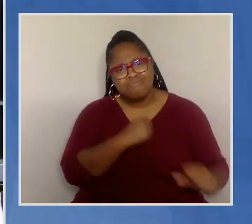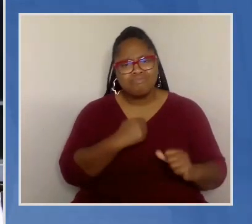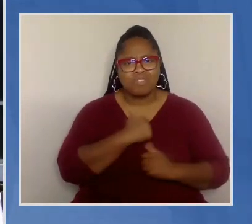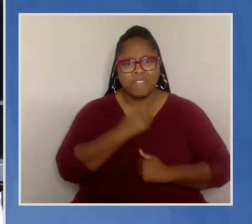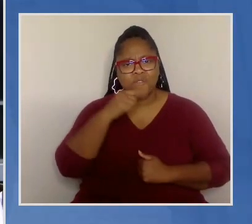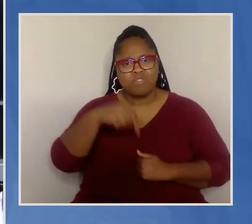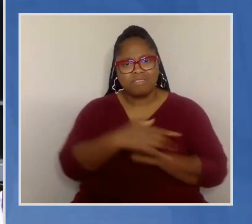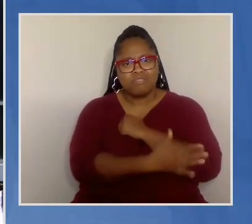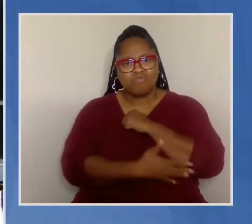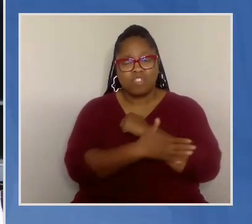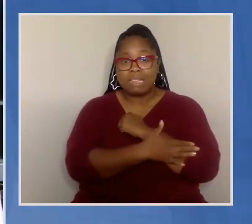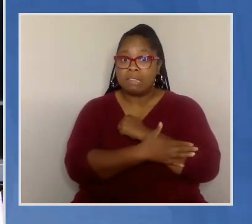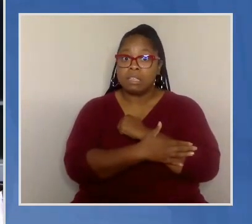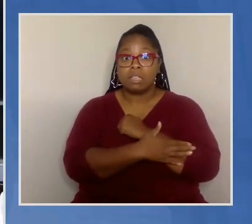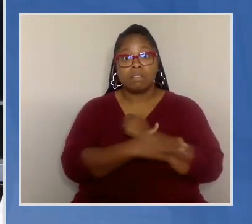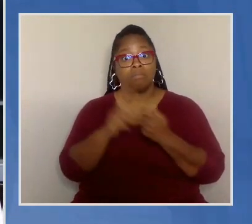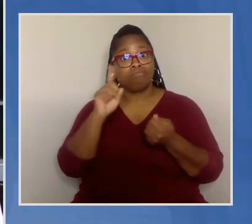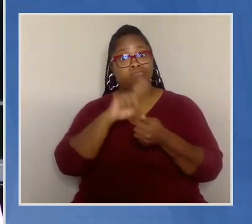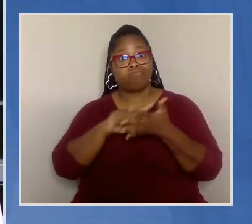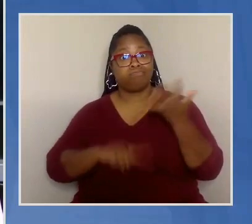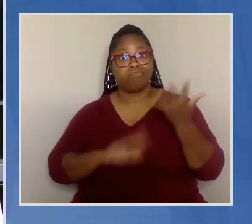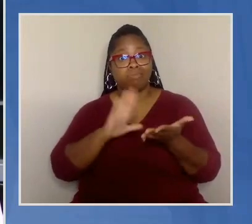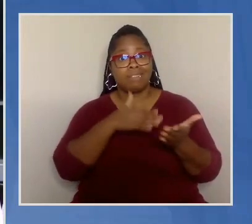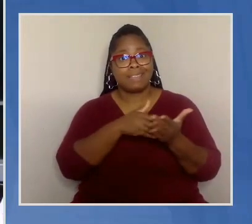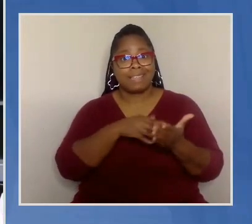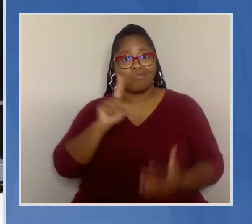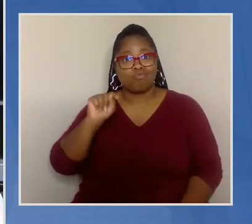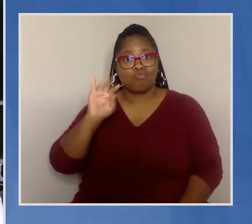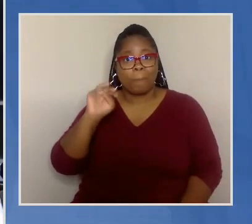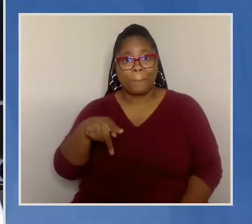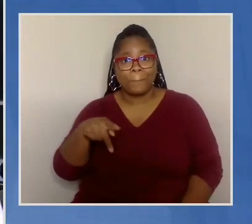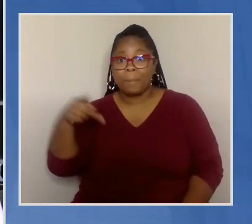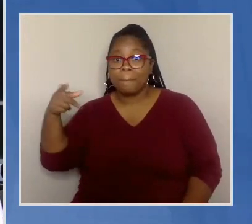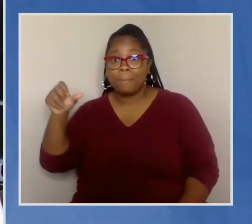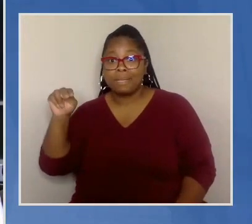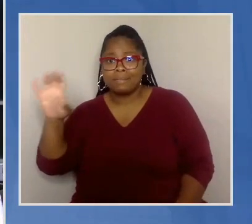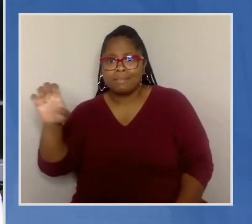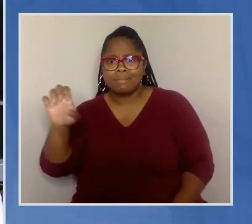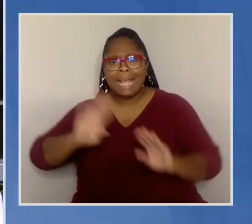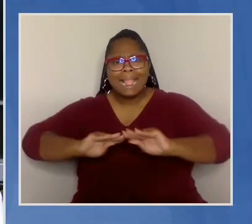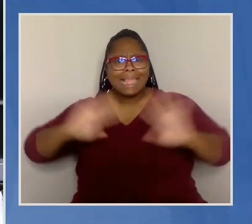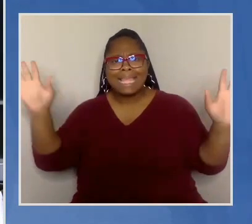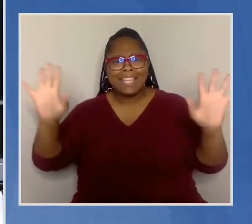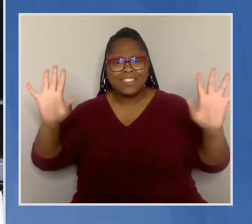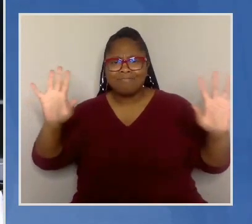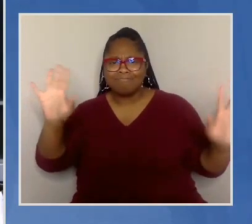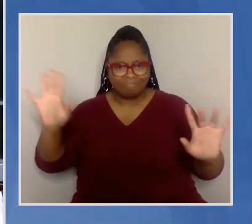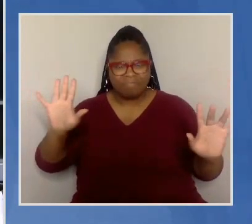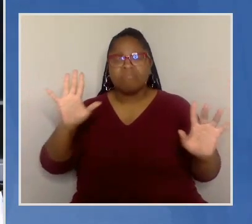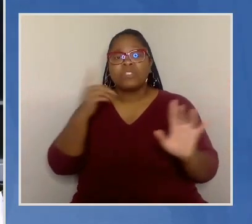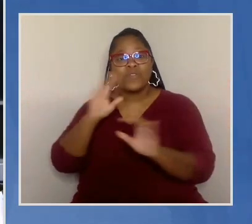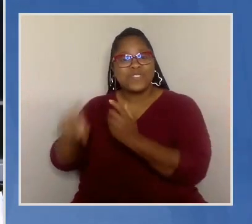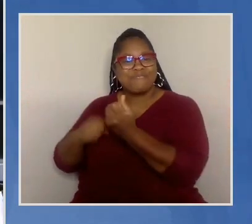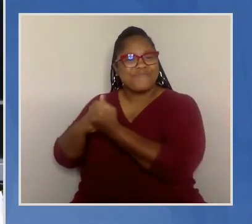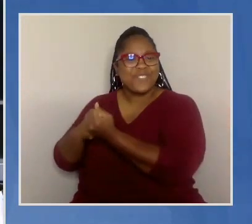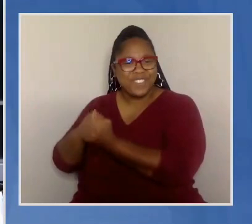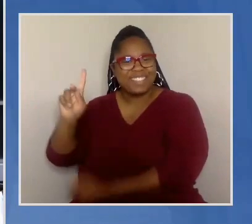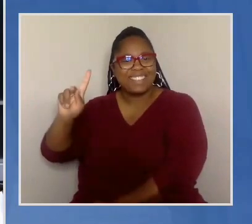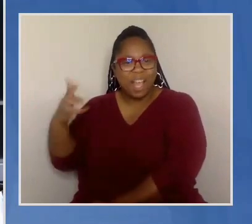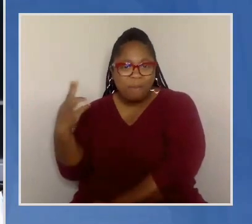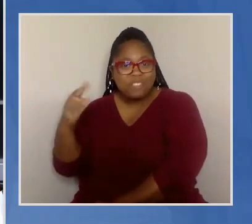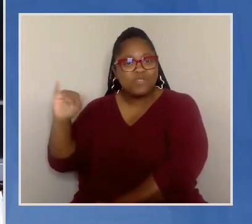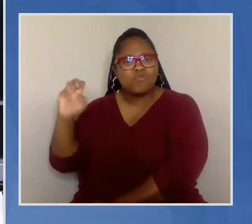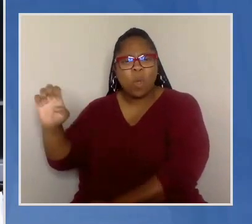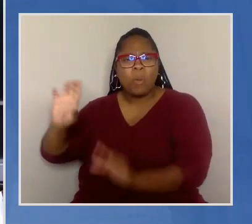deeply, the case against Donald Trump and Mike Pence is open and shut. And the case for Kamala and